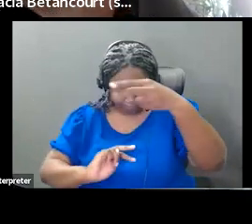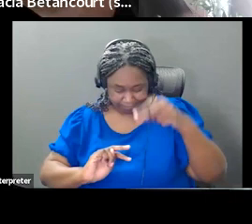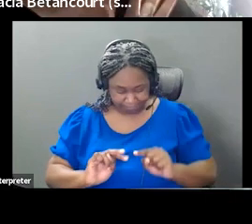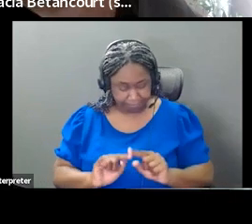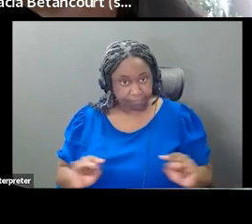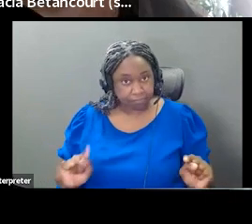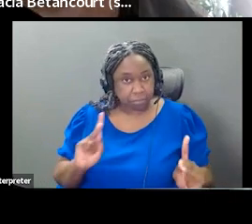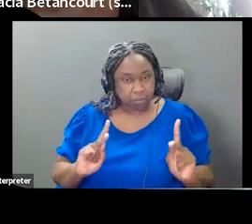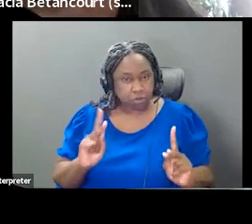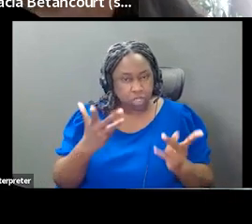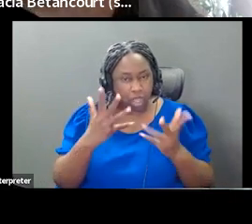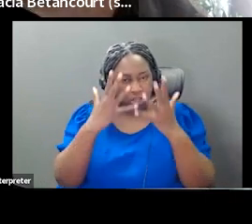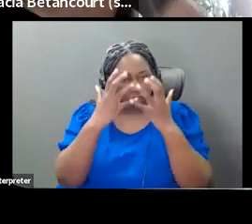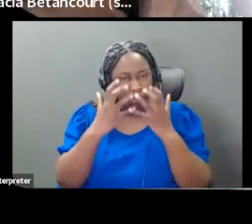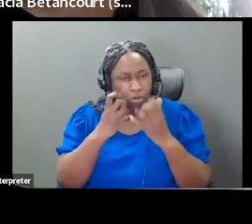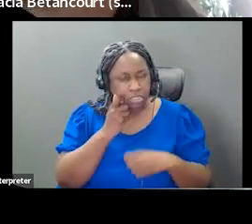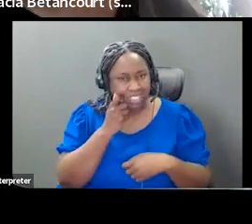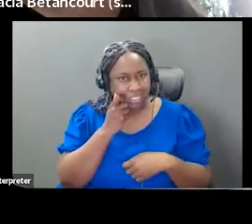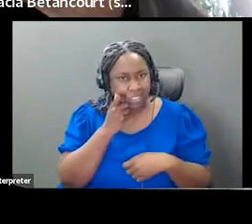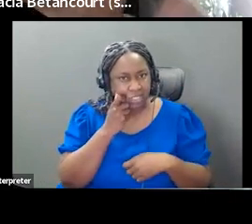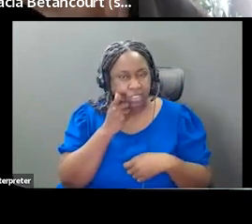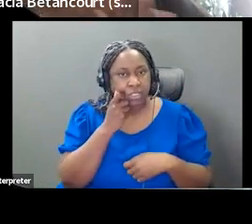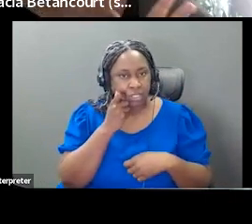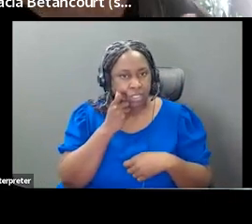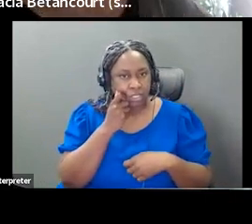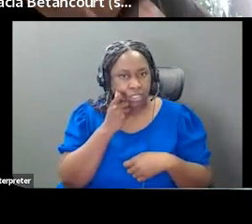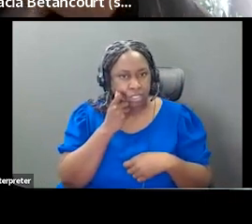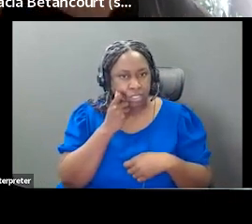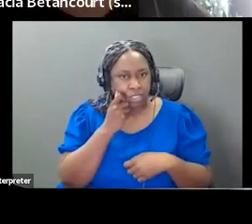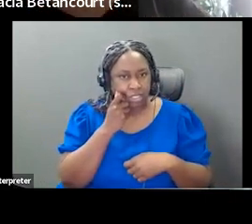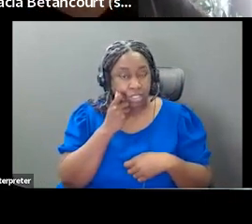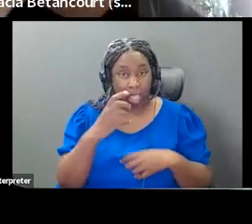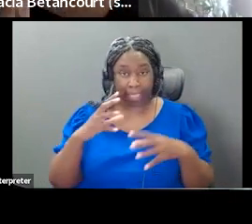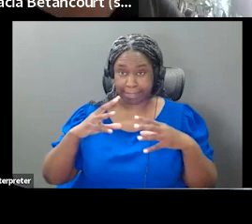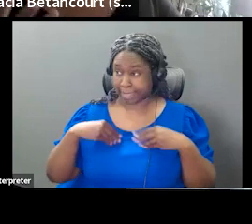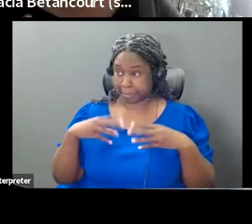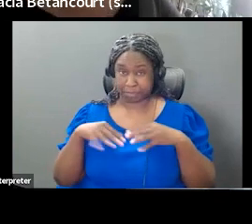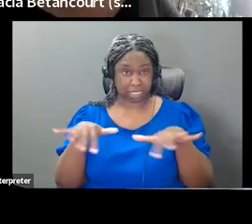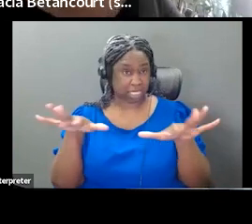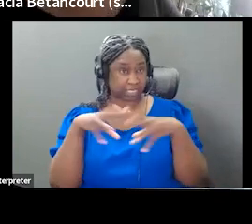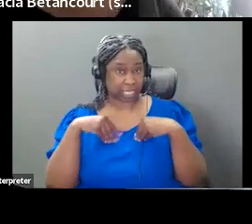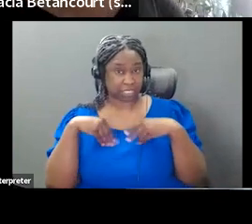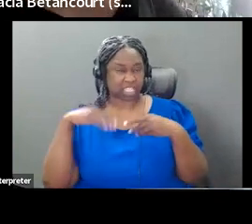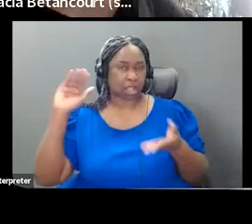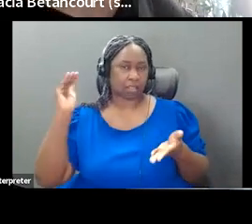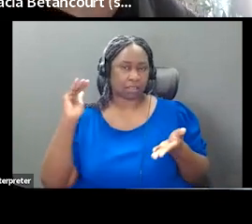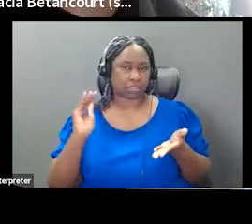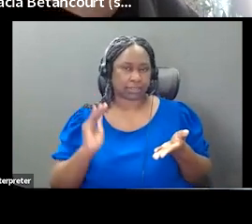skin tones. So the darker skin tones, or the darker a skin tone gets, the less acceptance or centering within